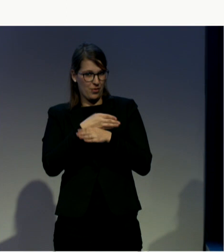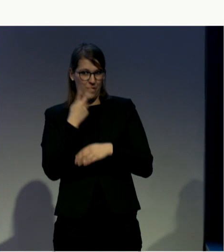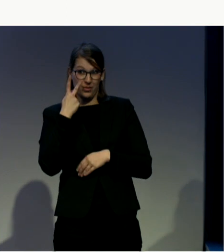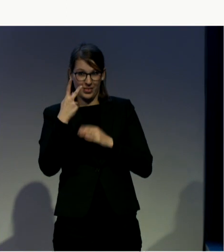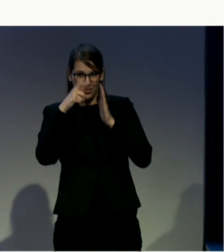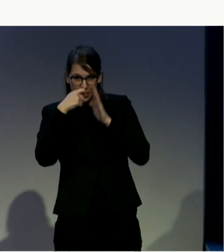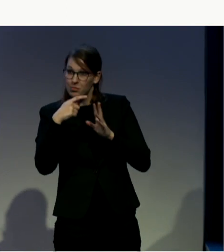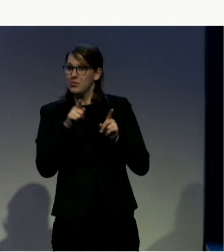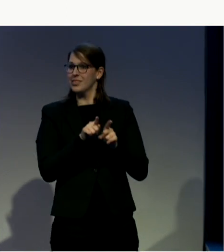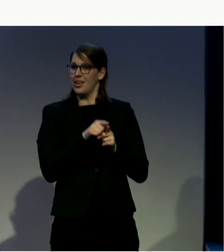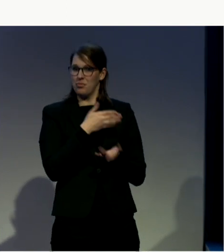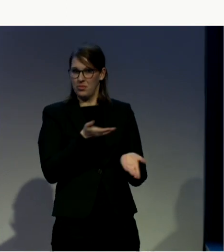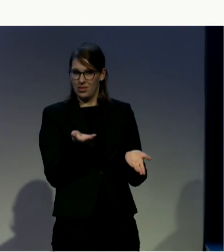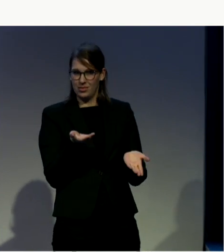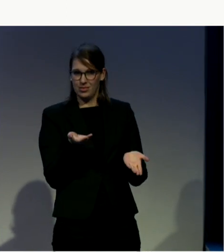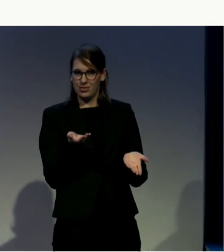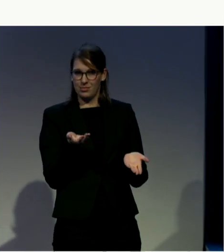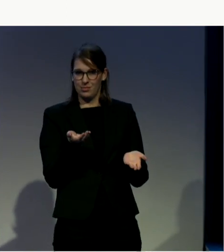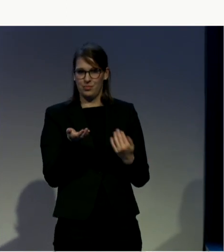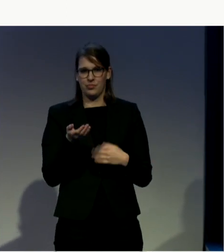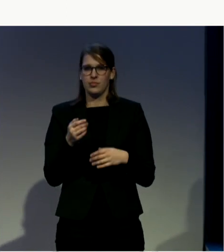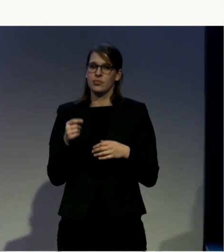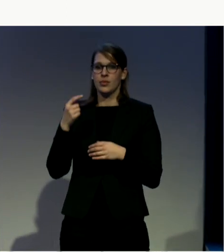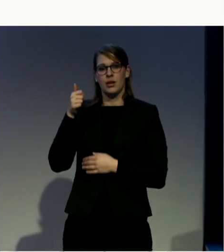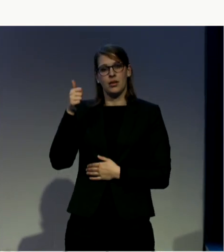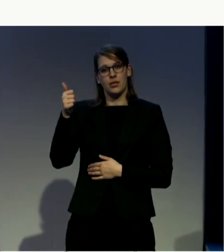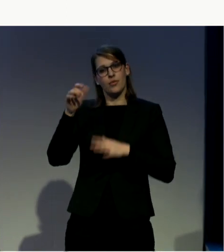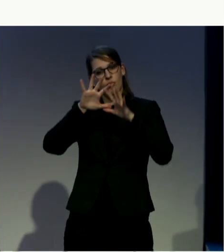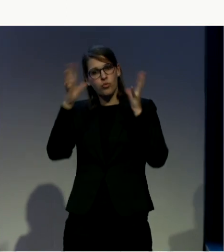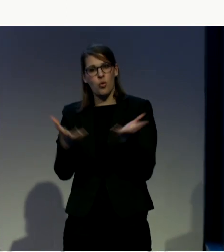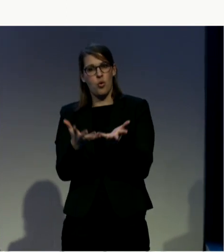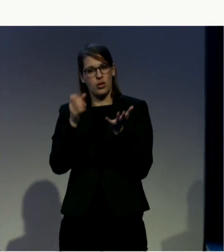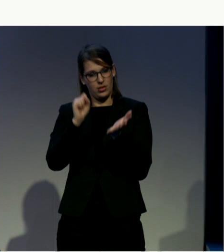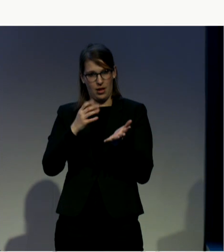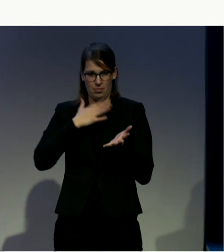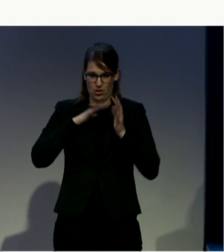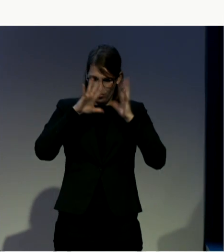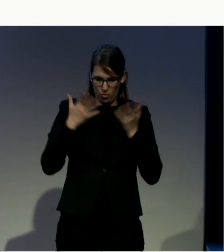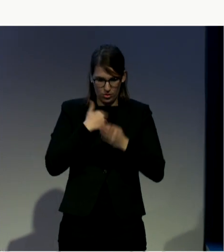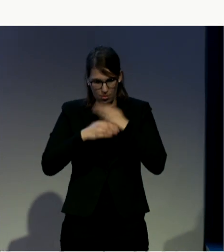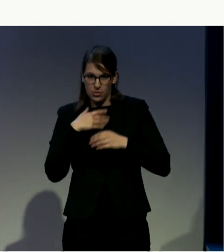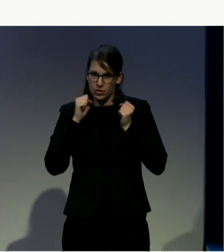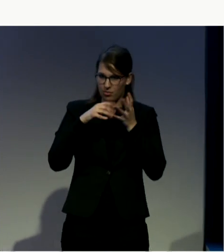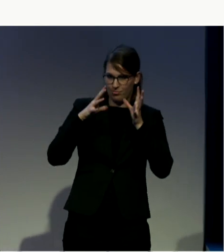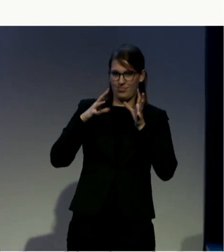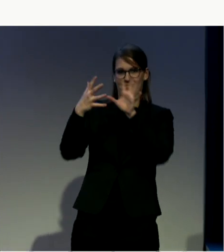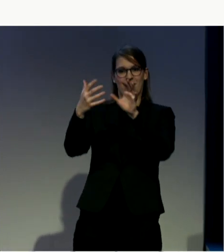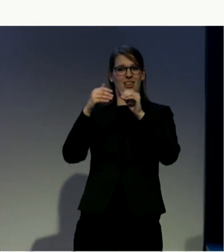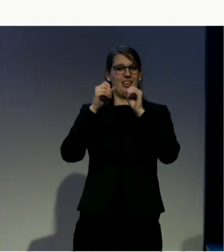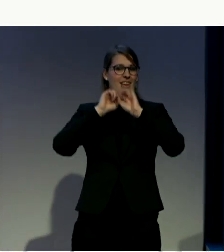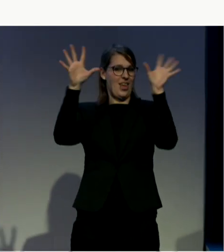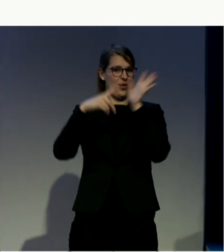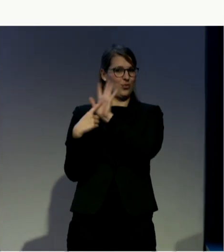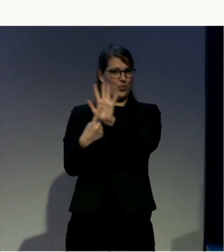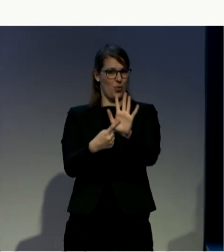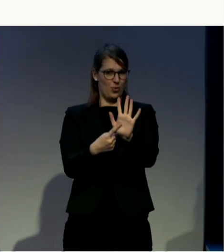to another person, to another experience. And it's something that has to be very close to one's heart in